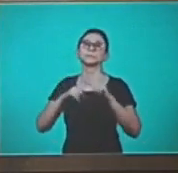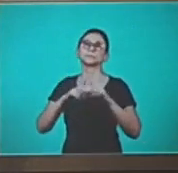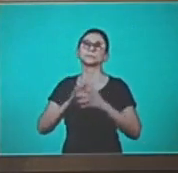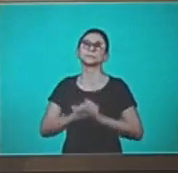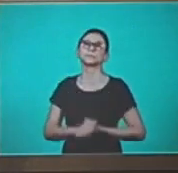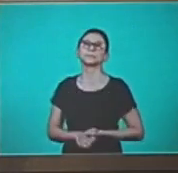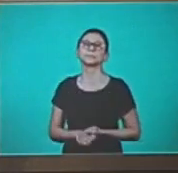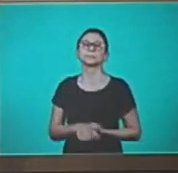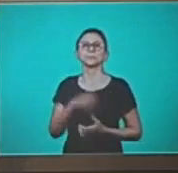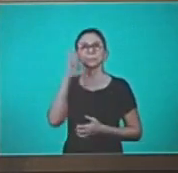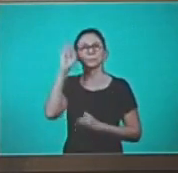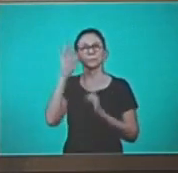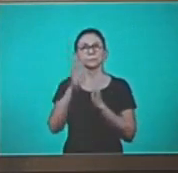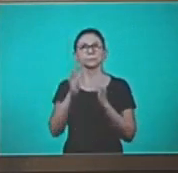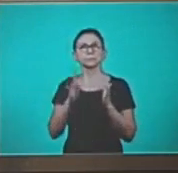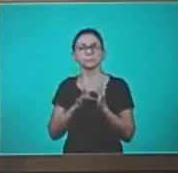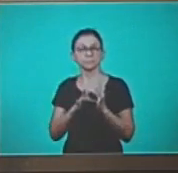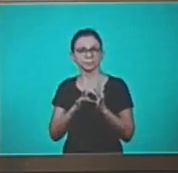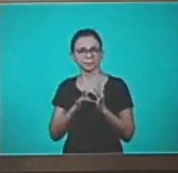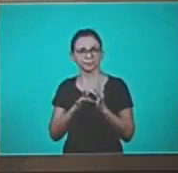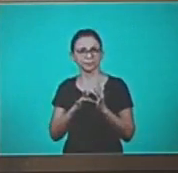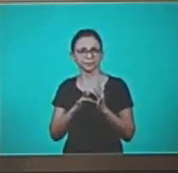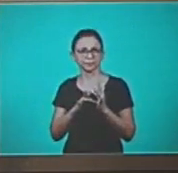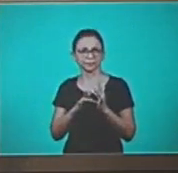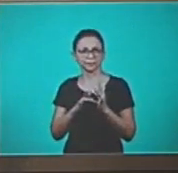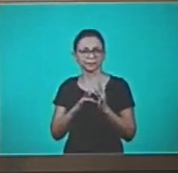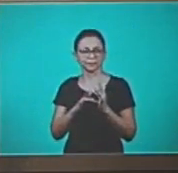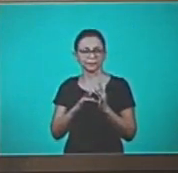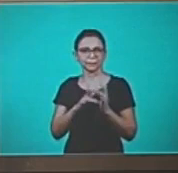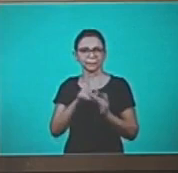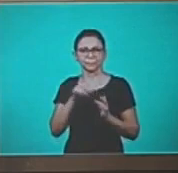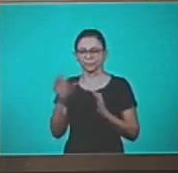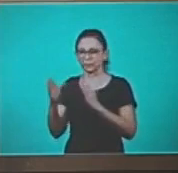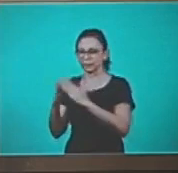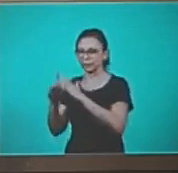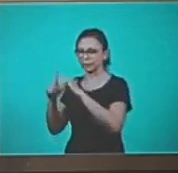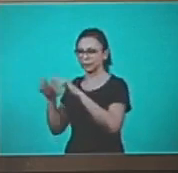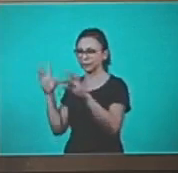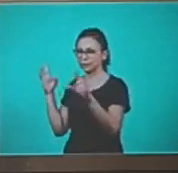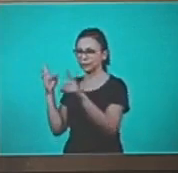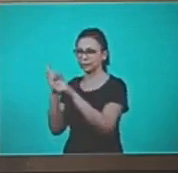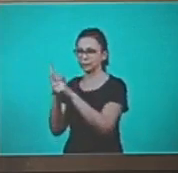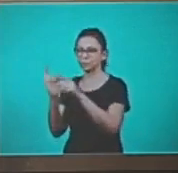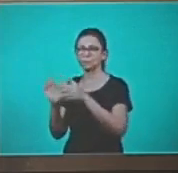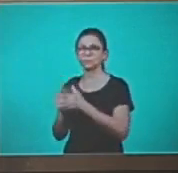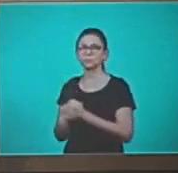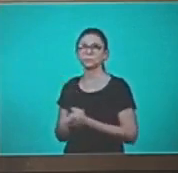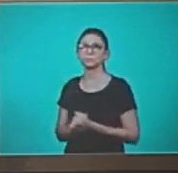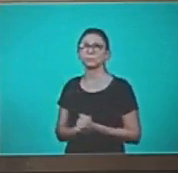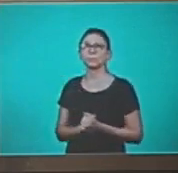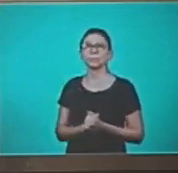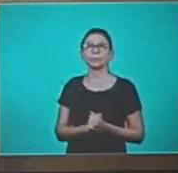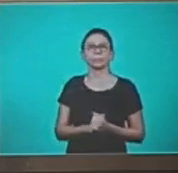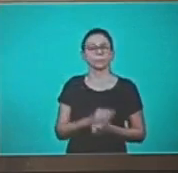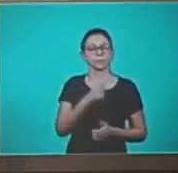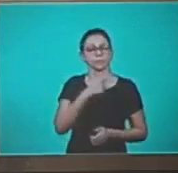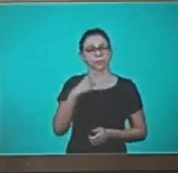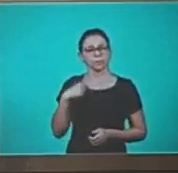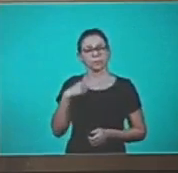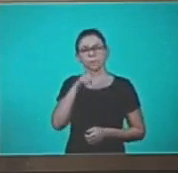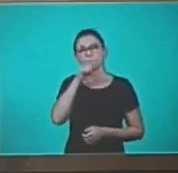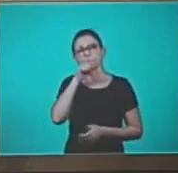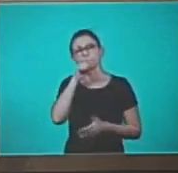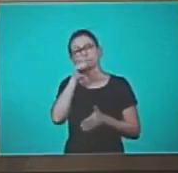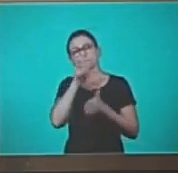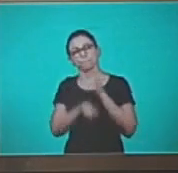of the rapture of the church, where the Lord Jesus is with his bride, which is the church. So now pay attention. The question that Pastor Jussel